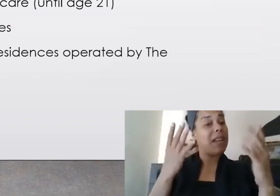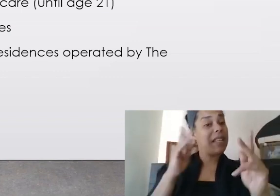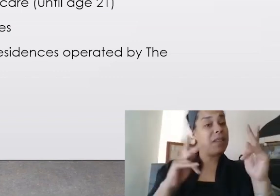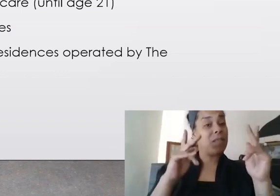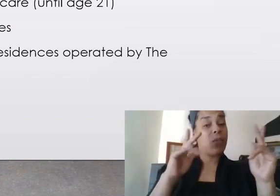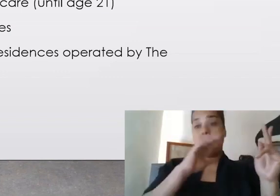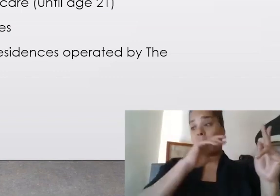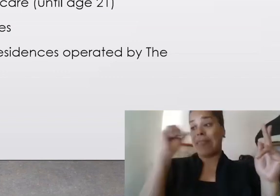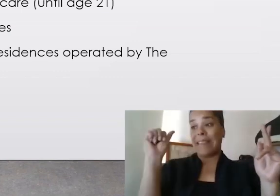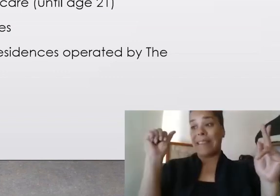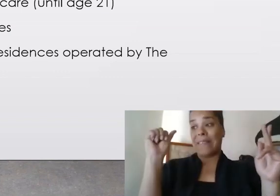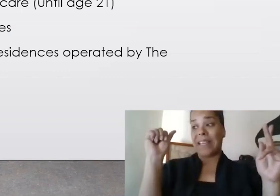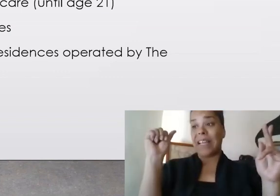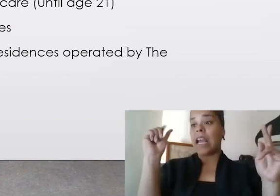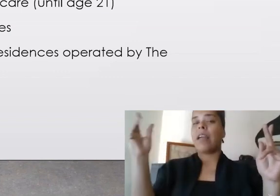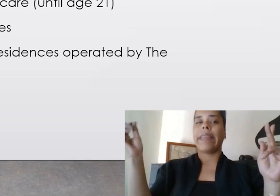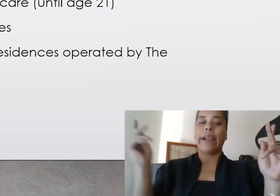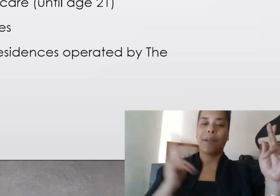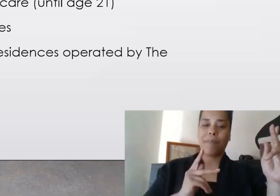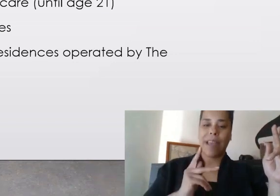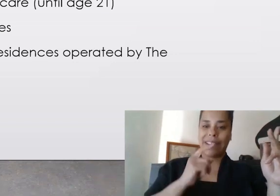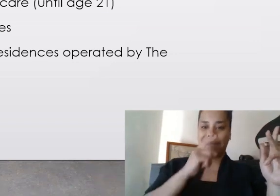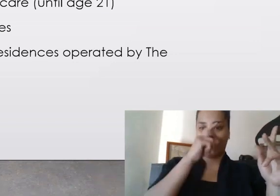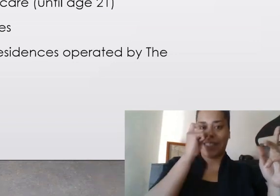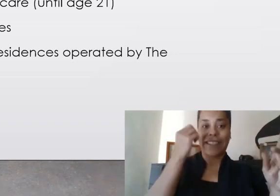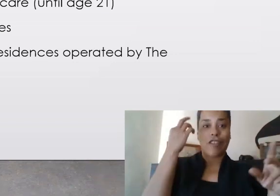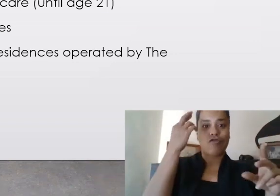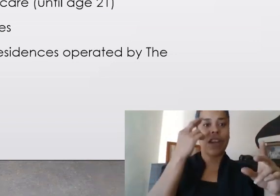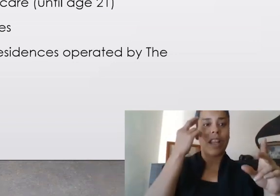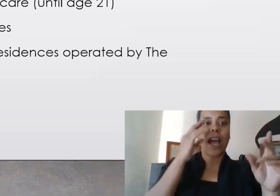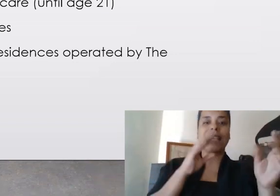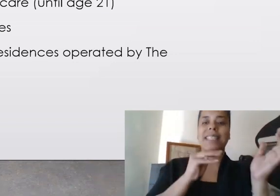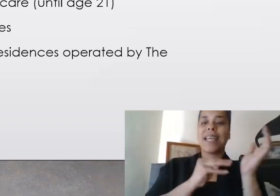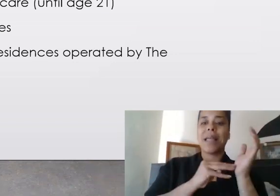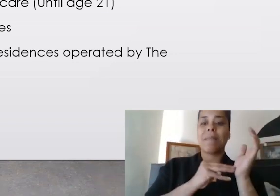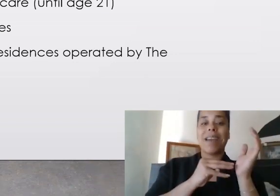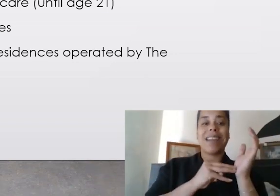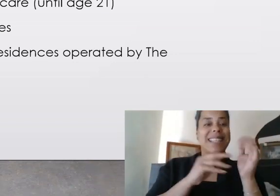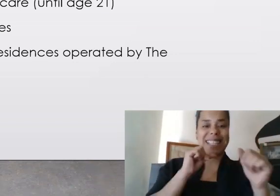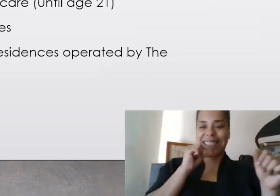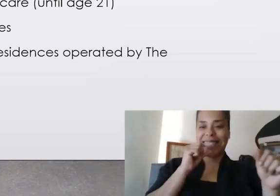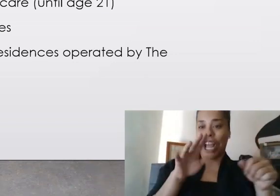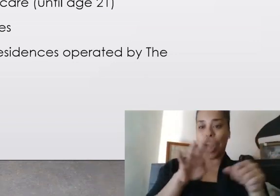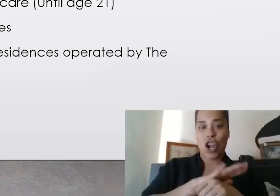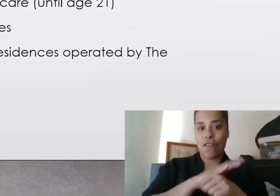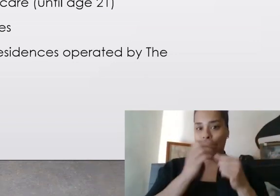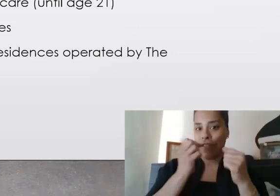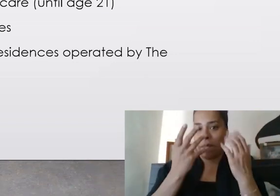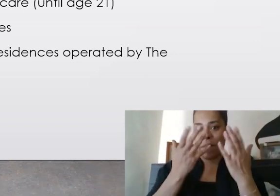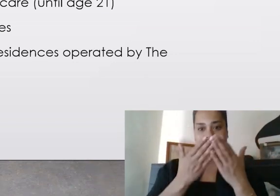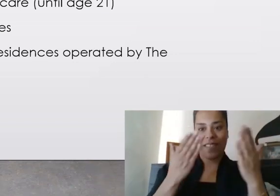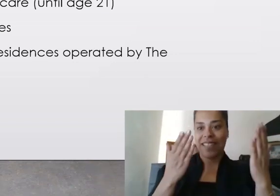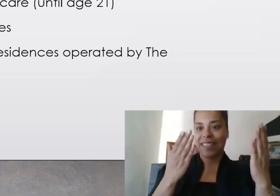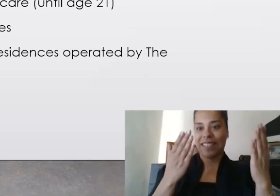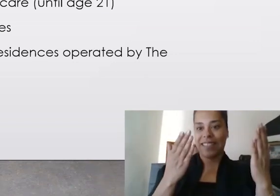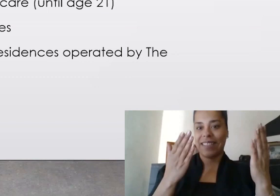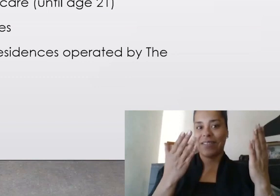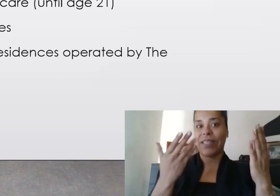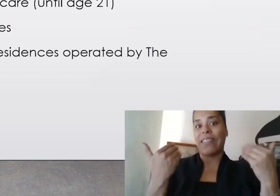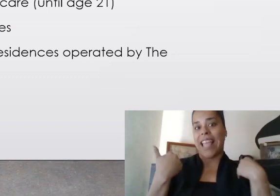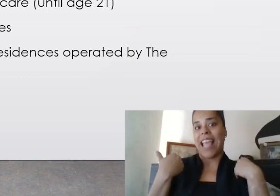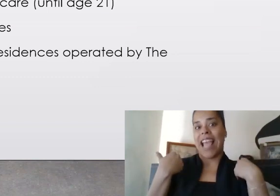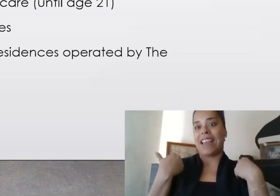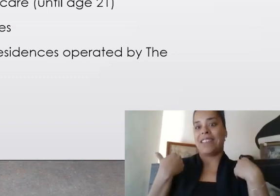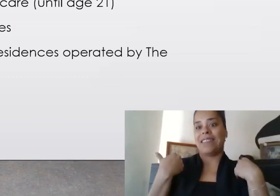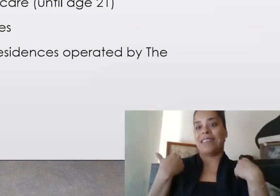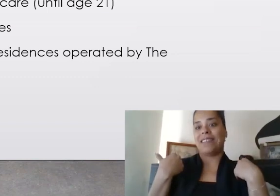to New York because they realize that their Medicaid does not cover a lot of things that they had